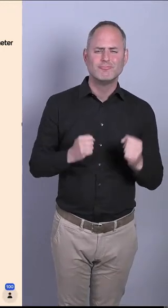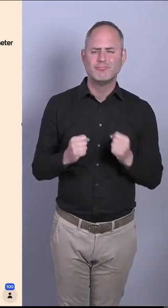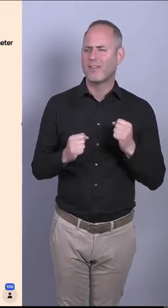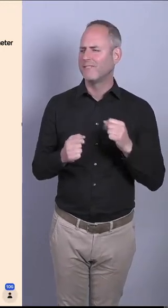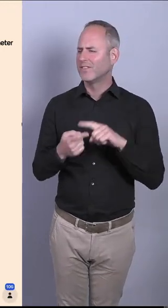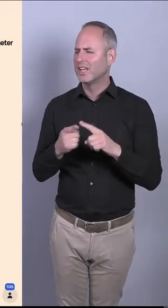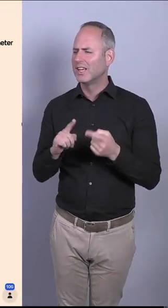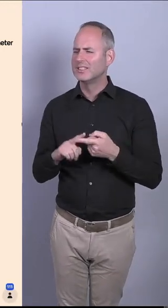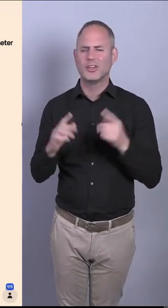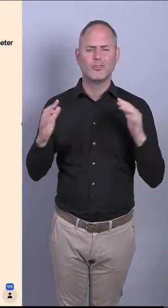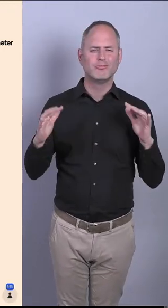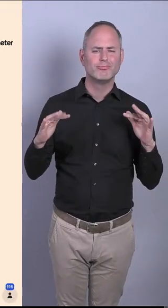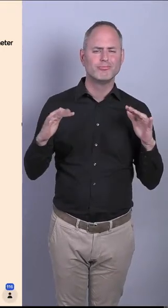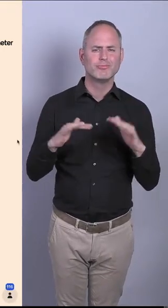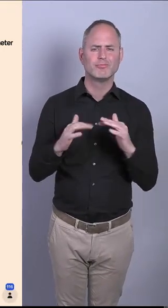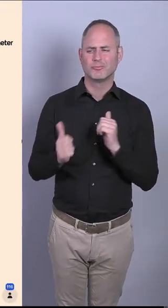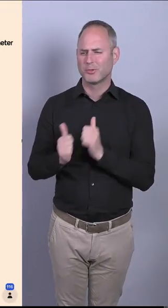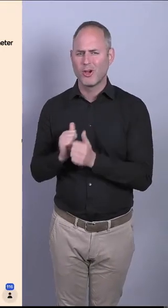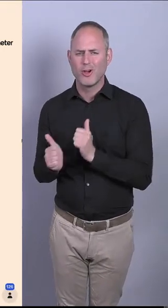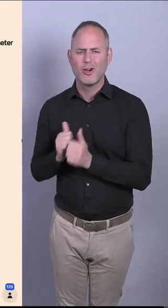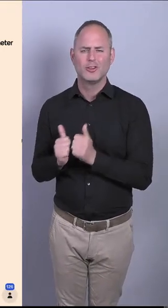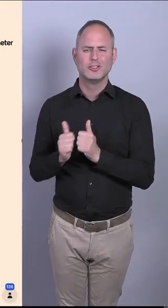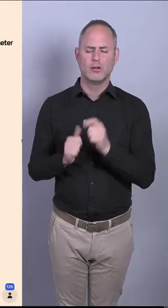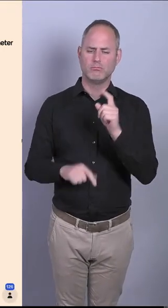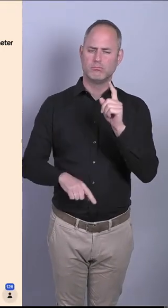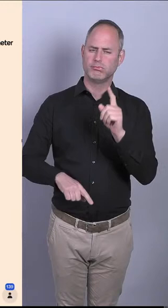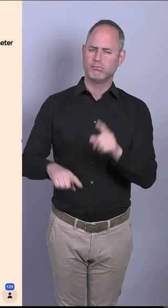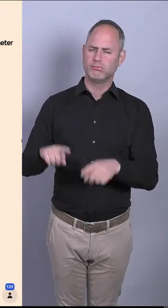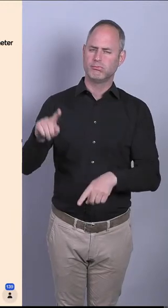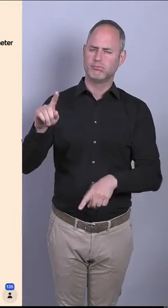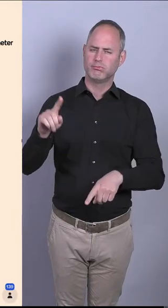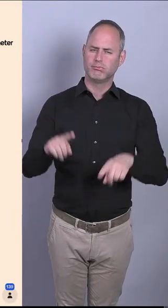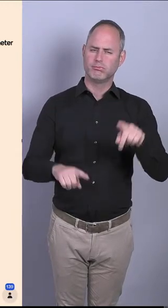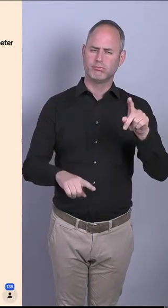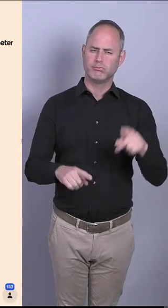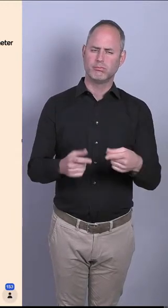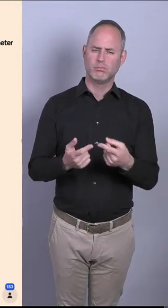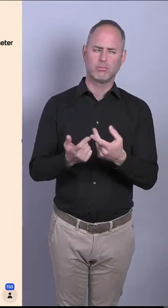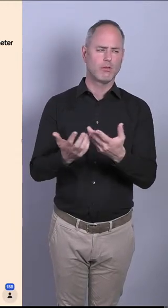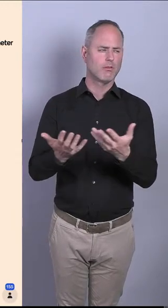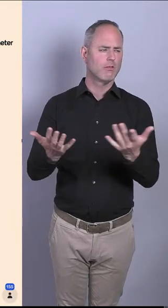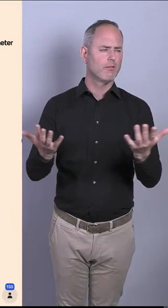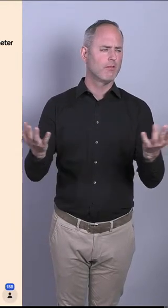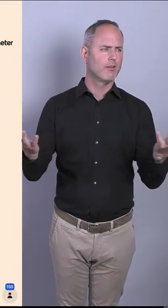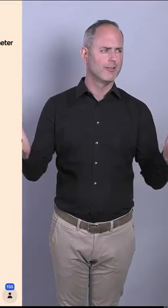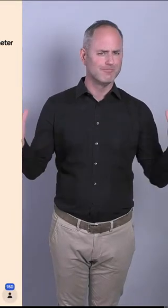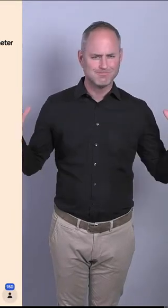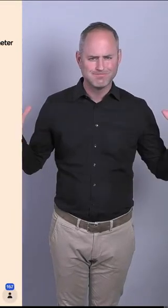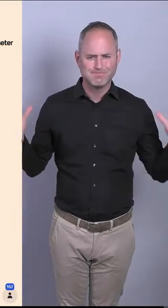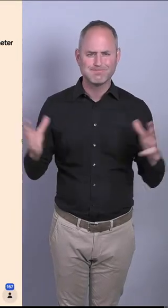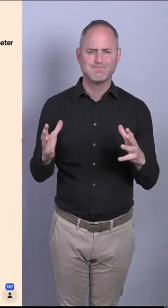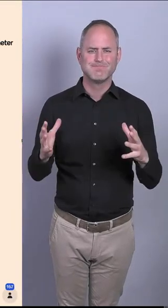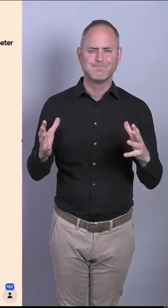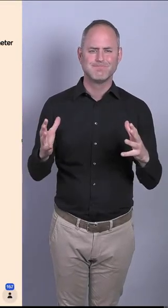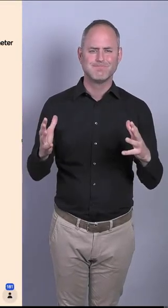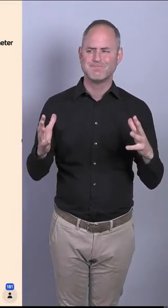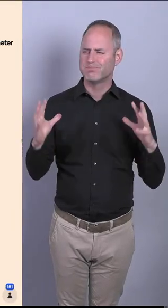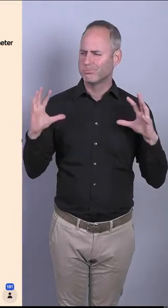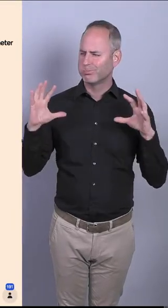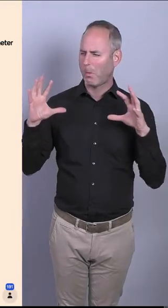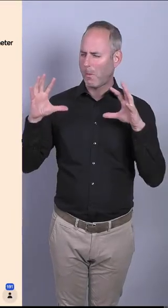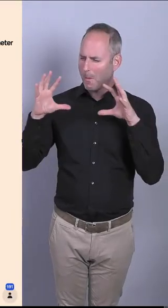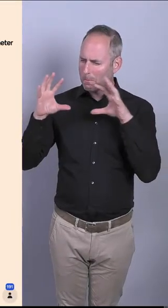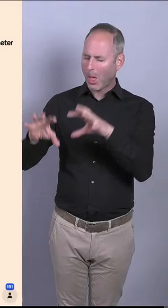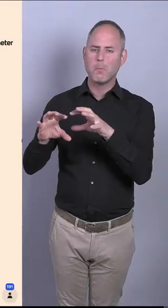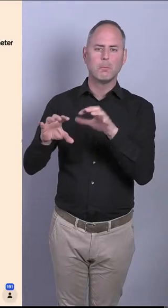Meeting friends, meeting the athletes. So you can already see we have got such a giant word cloud